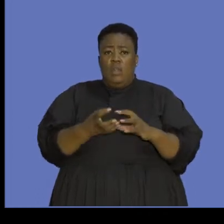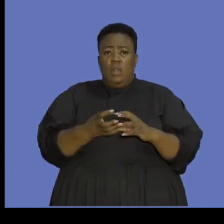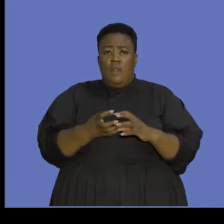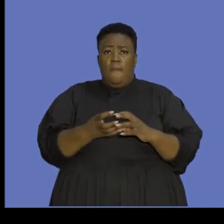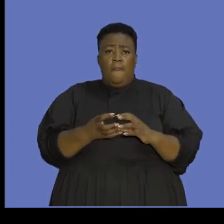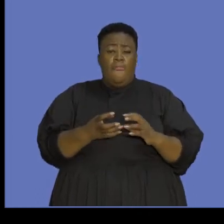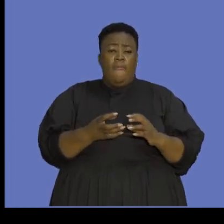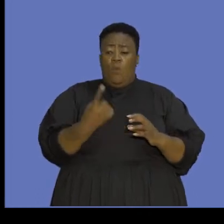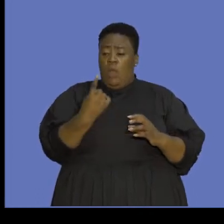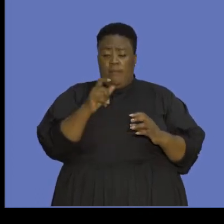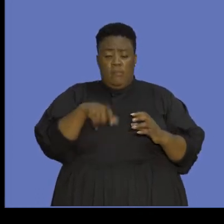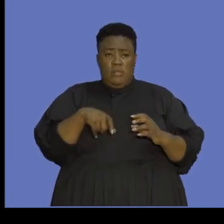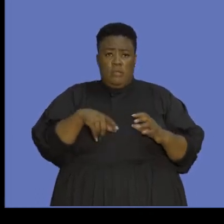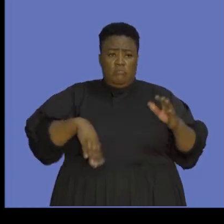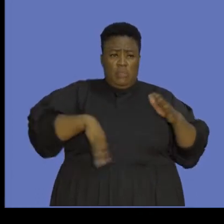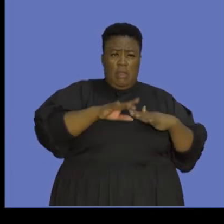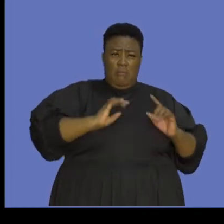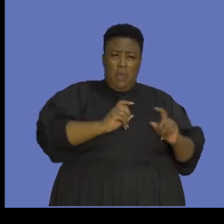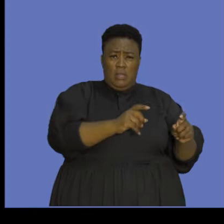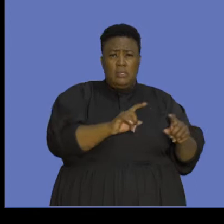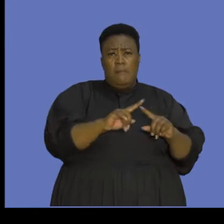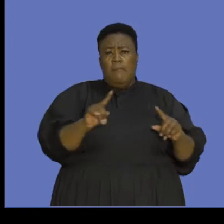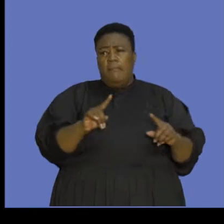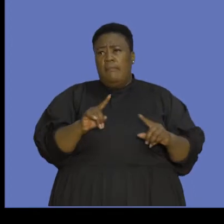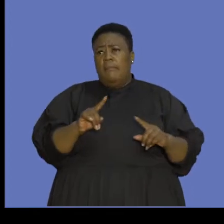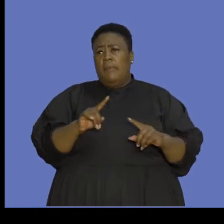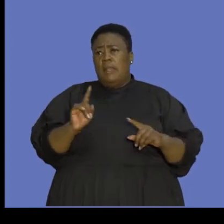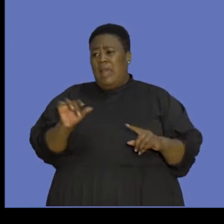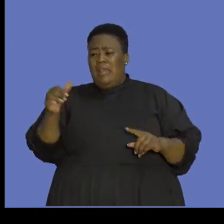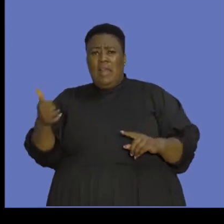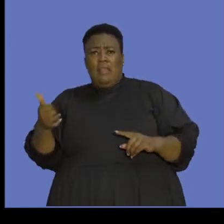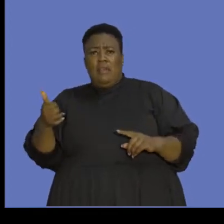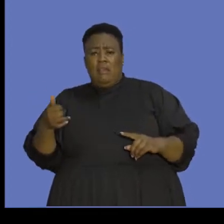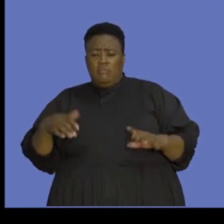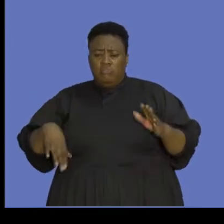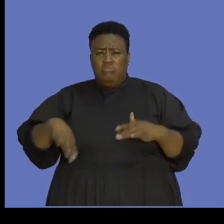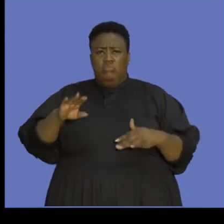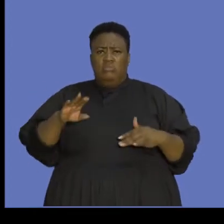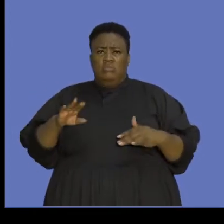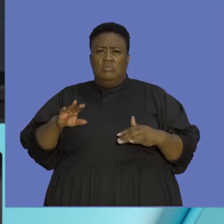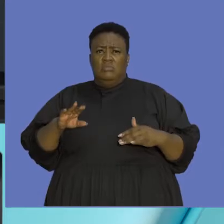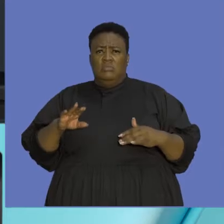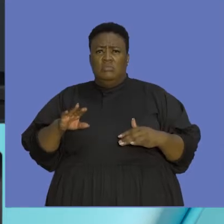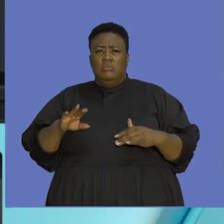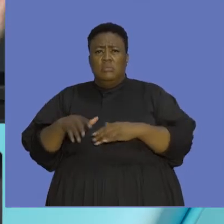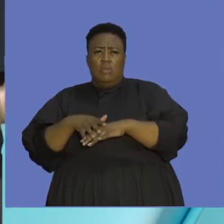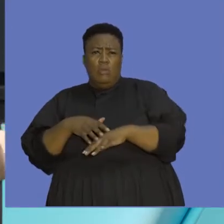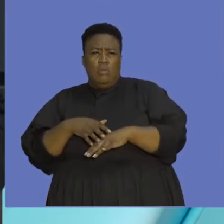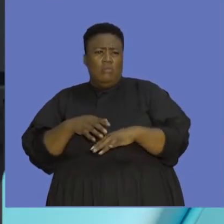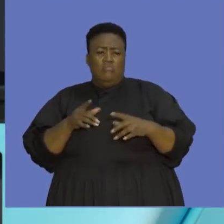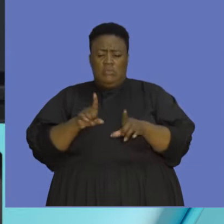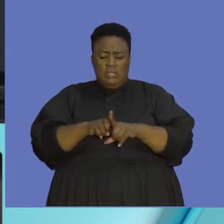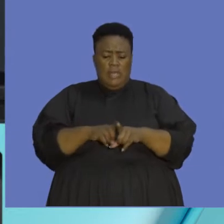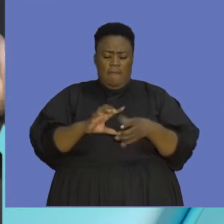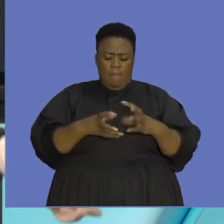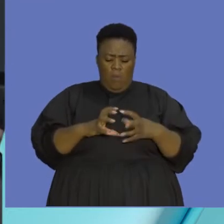player than by another player? When another player kicks it harder, why does it go faster? It's the same soccer ball,